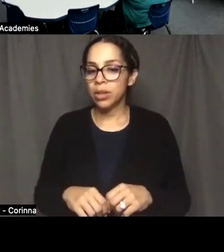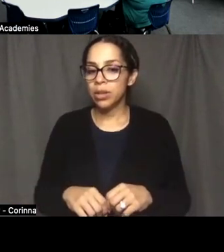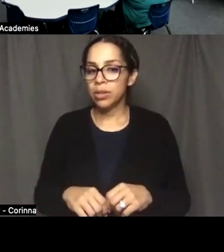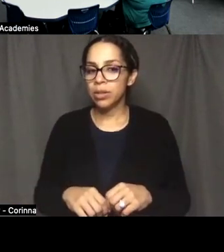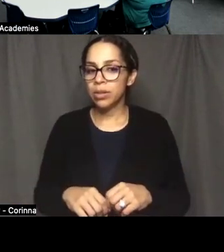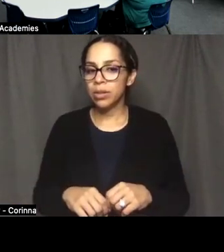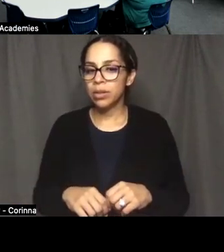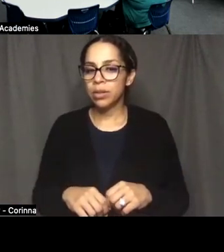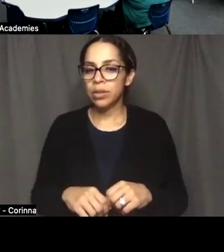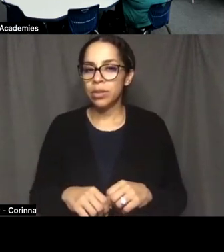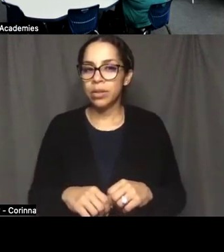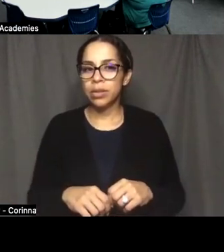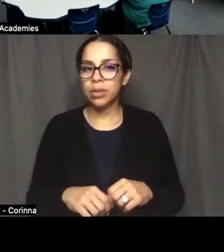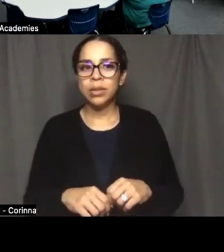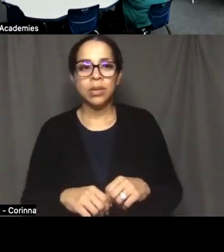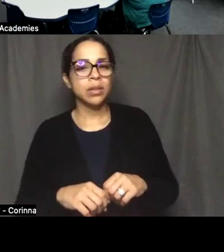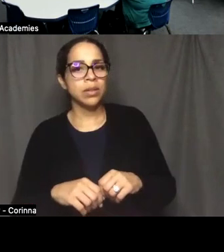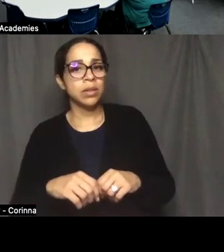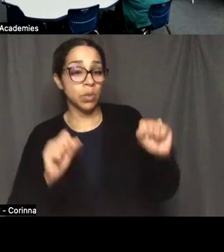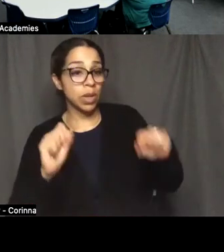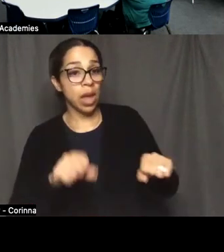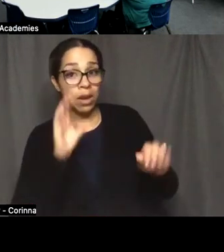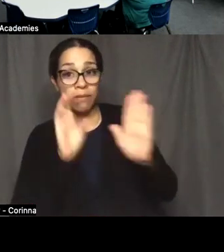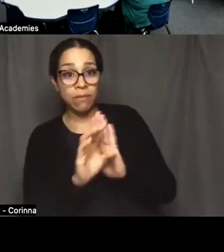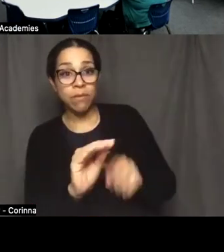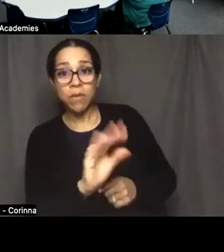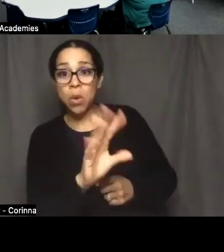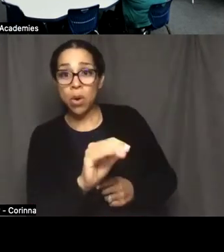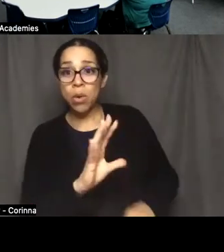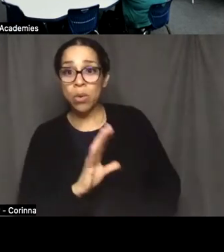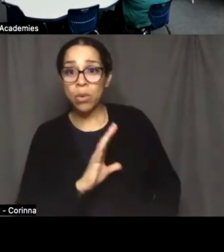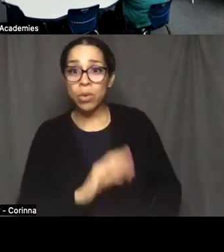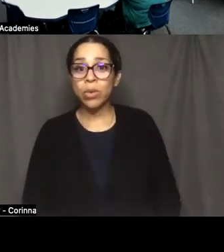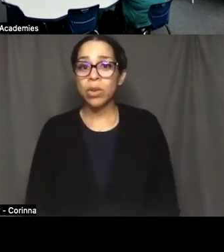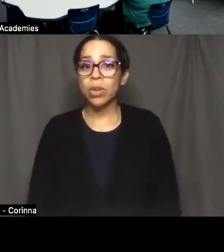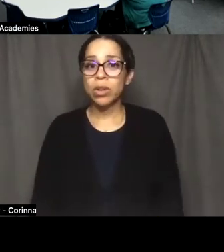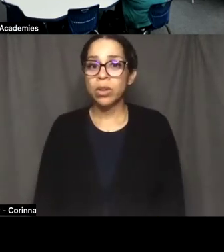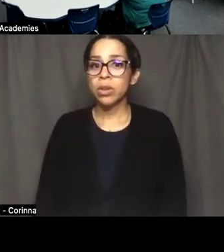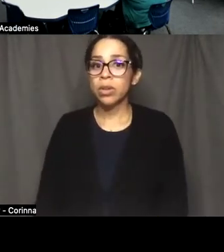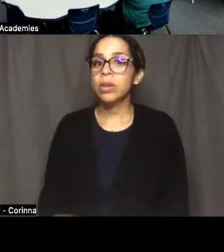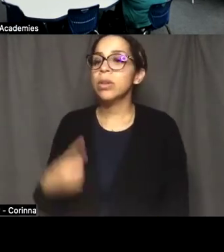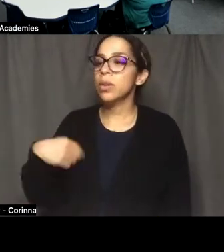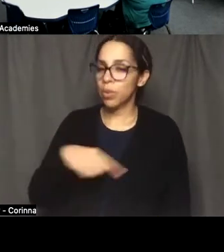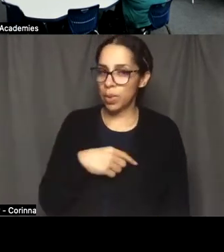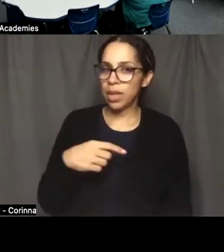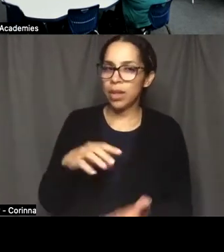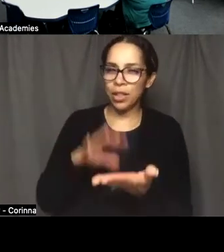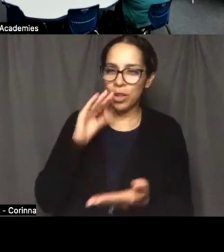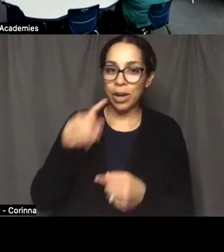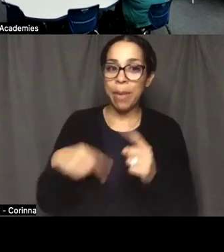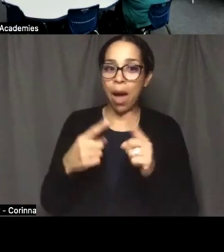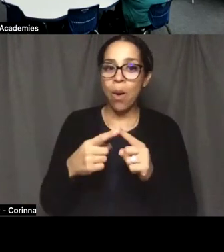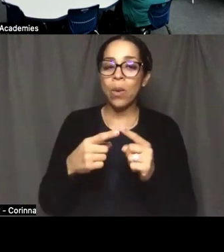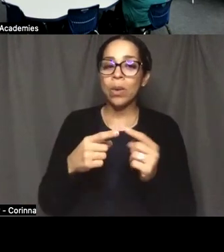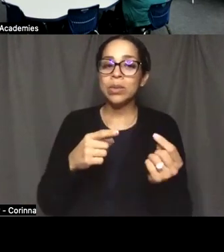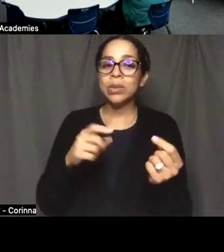Thank still take a photo. No, that's a good idea. Thank you. That would be great. So we talked a little bit about syllable clapping too. So this can be